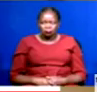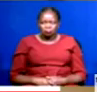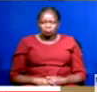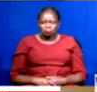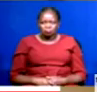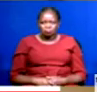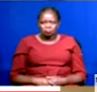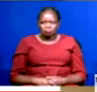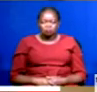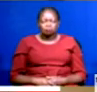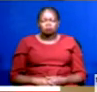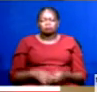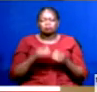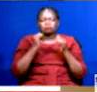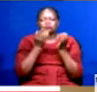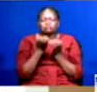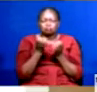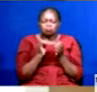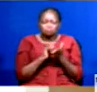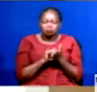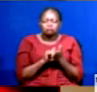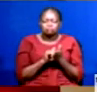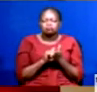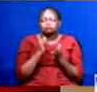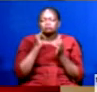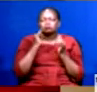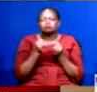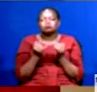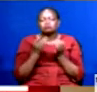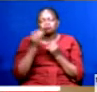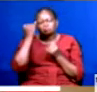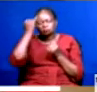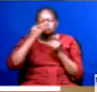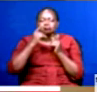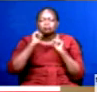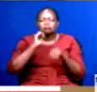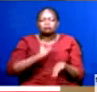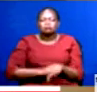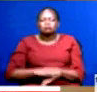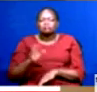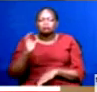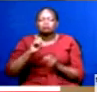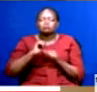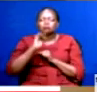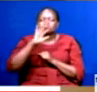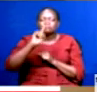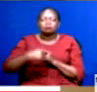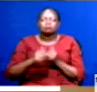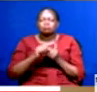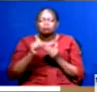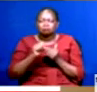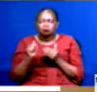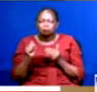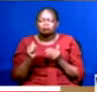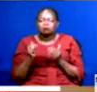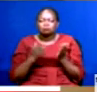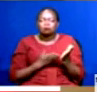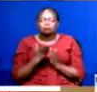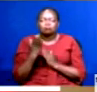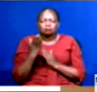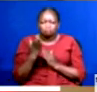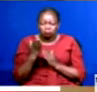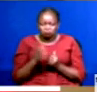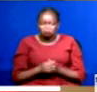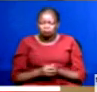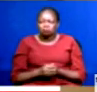And startups that have unique business ideas have a chance to secure a seed capital of up to $5,000, courtesy of the Tony